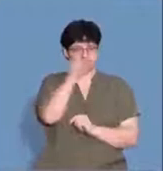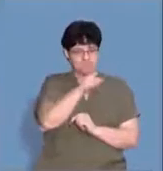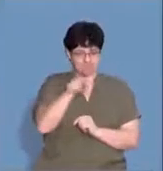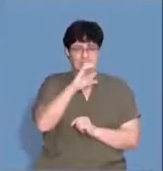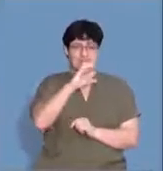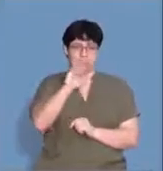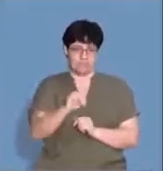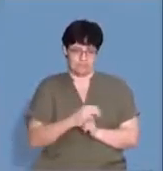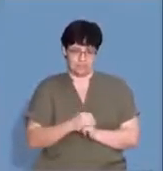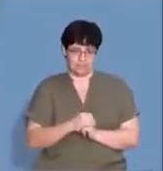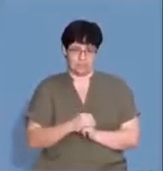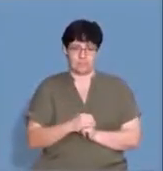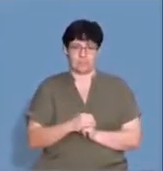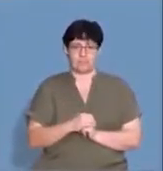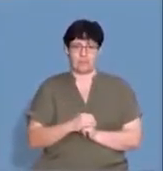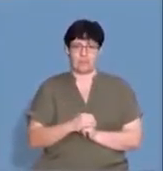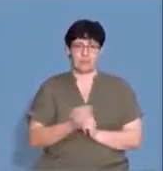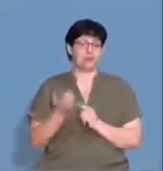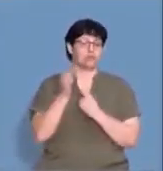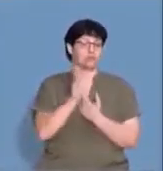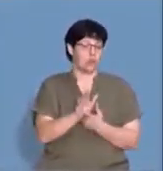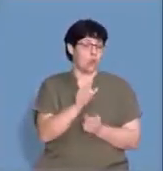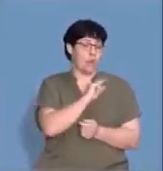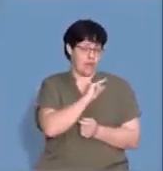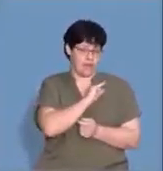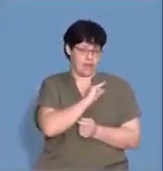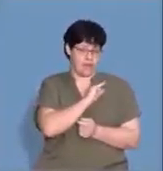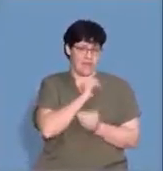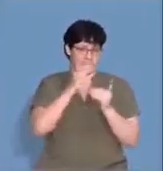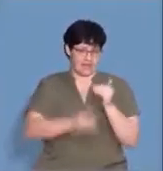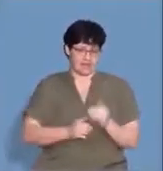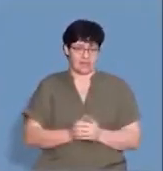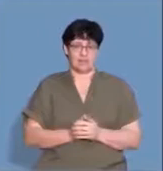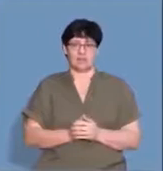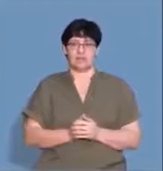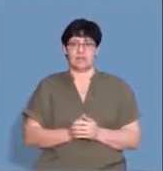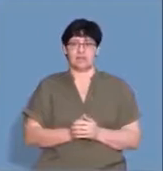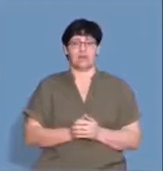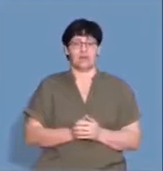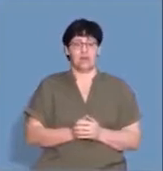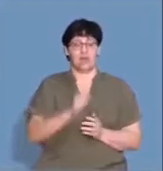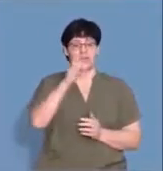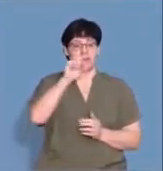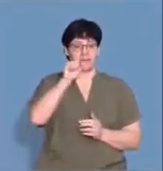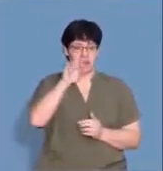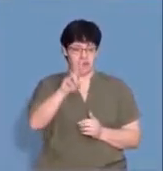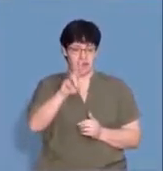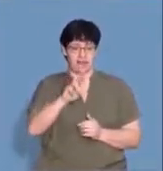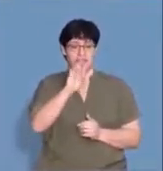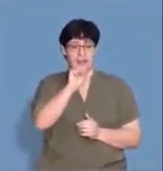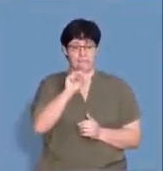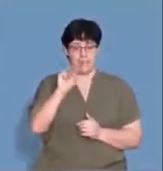into centimeters. And I'm going to show you why in the end. So the diameter is